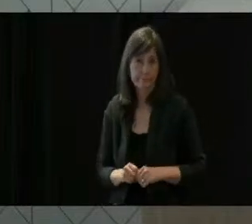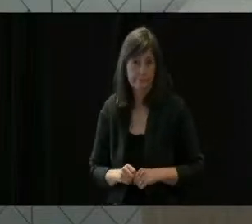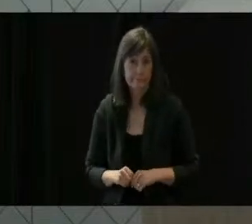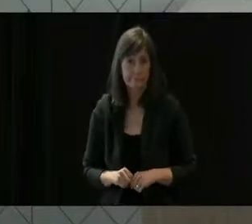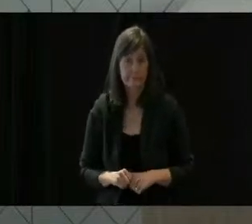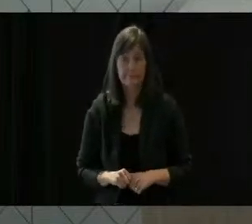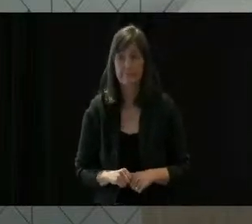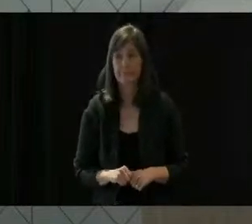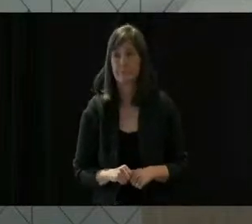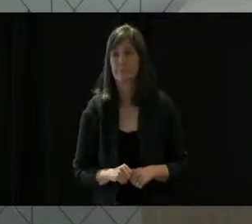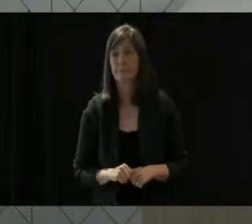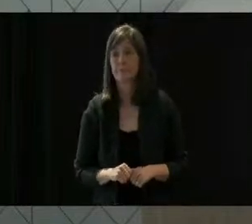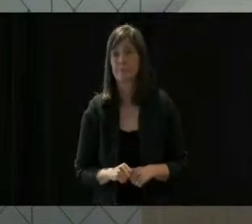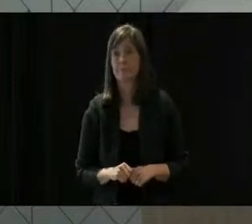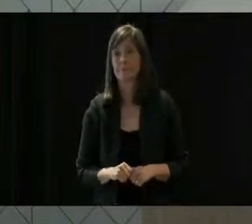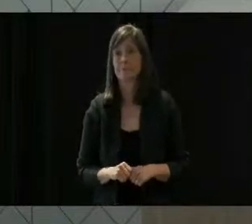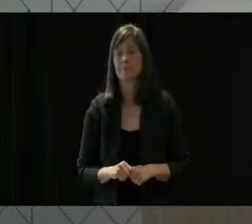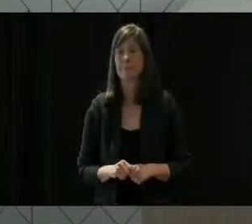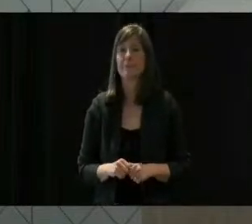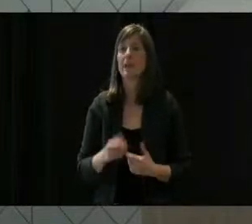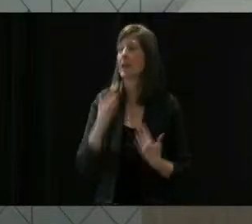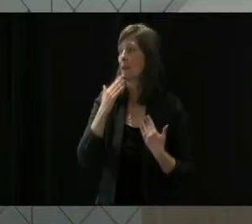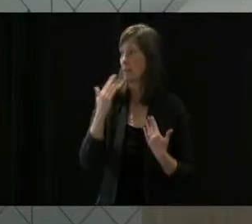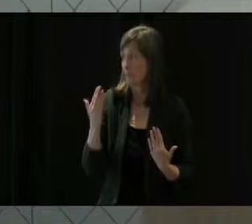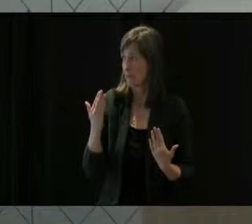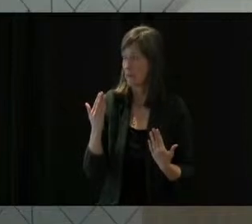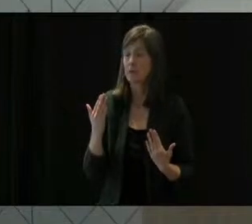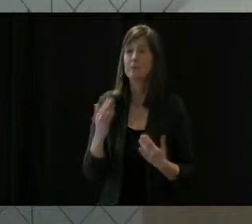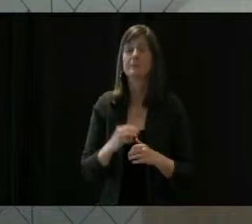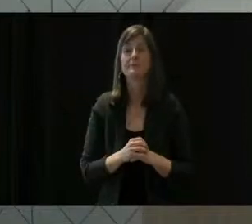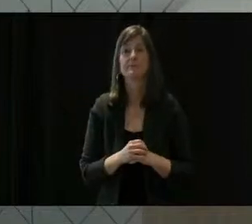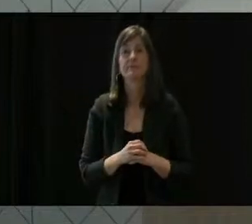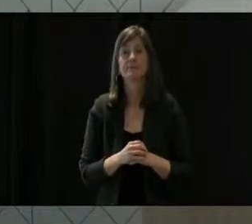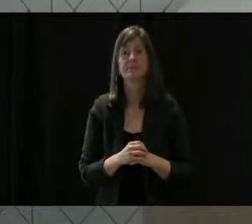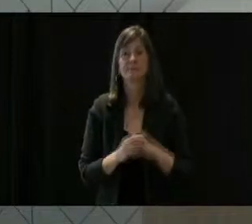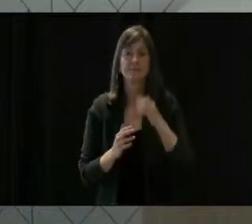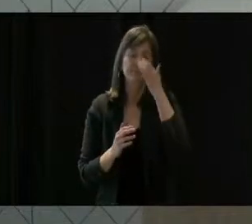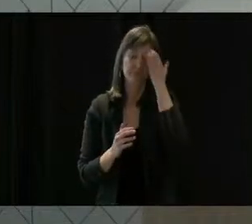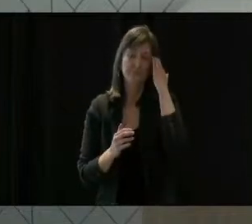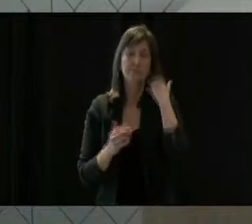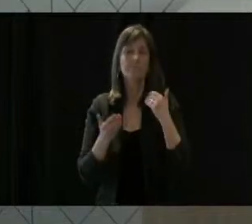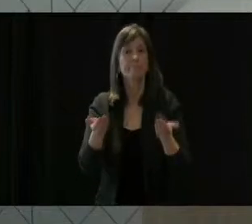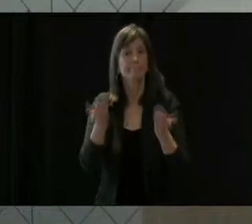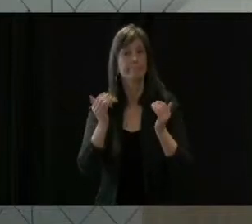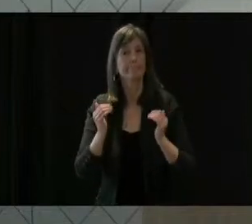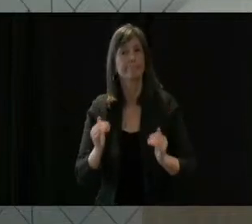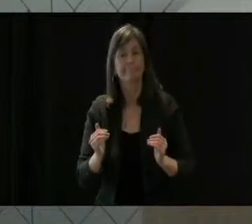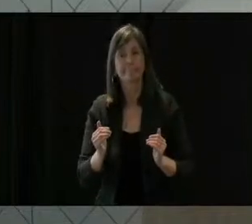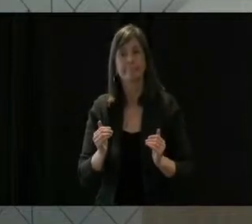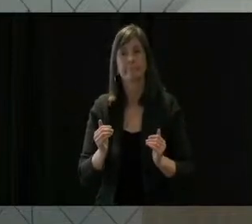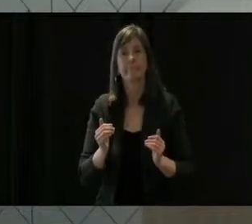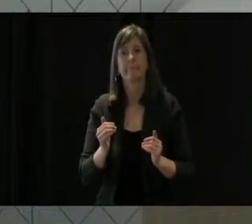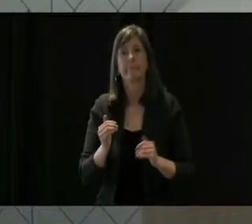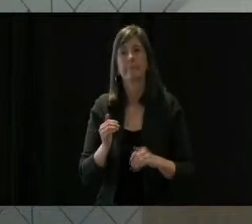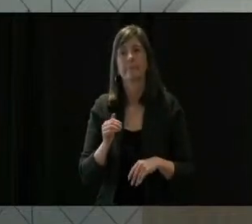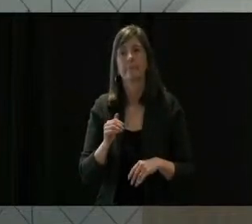Thank you, Dame Greene. So I know we only have a limited amount of time, so we're going to keep things moving along with our next question that comes from Glenn Whiffen from The Telegram.